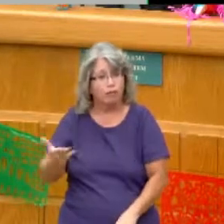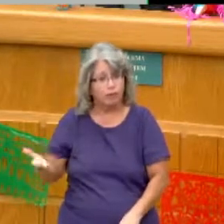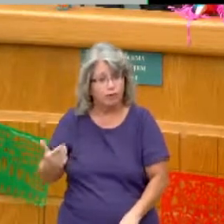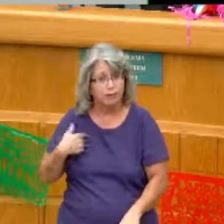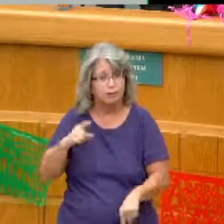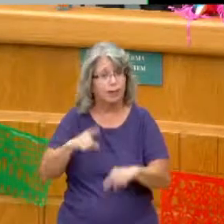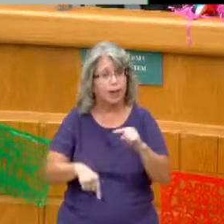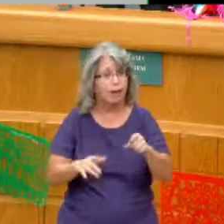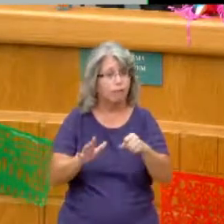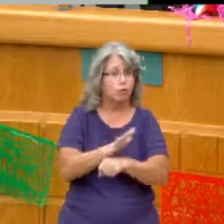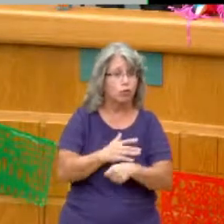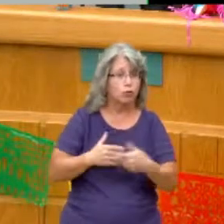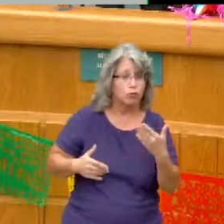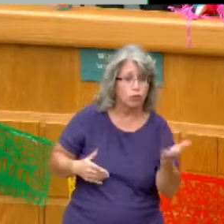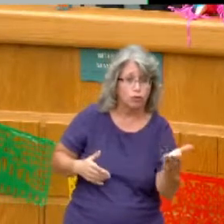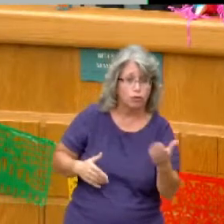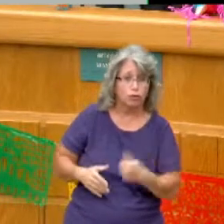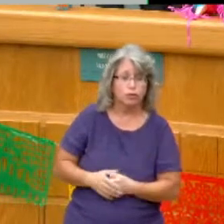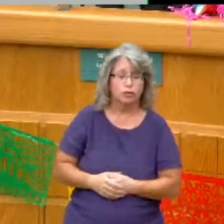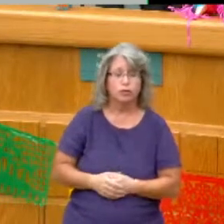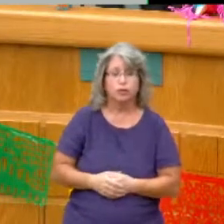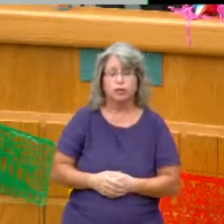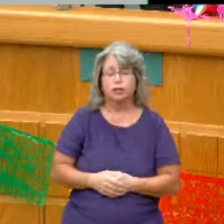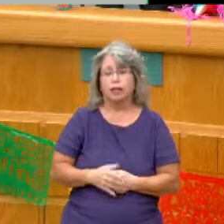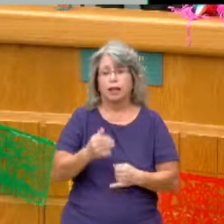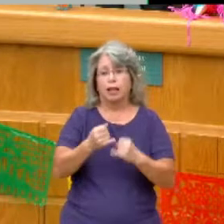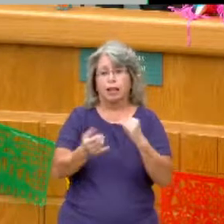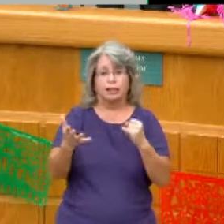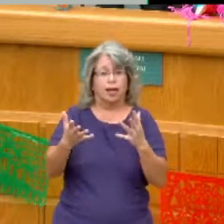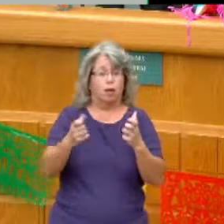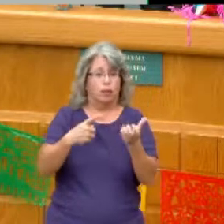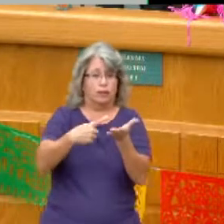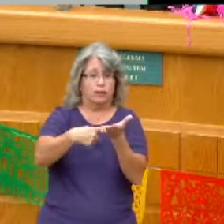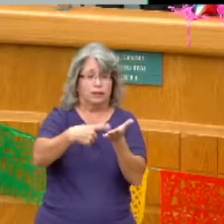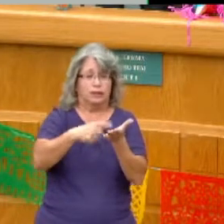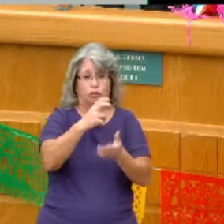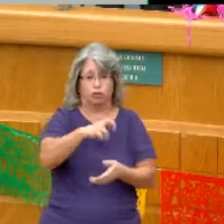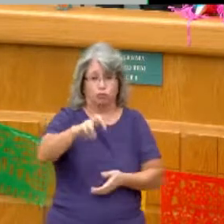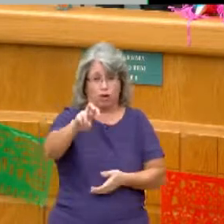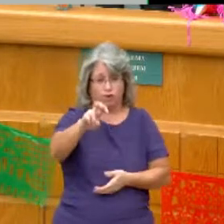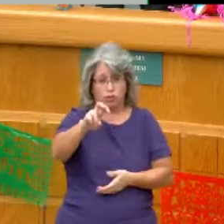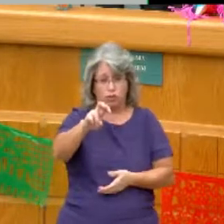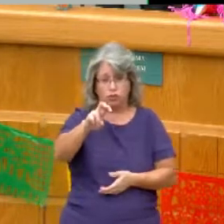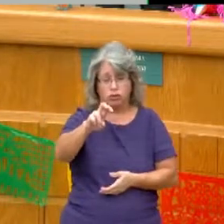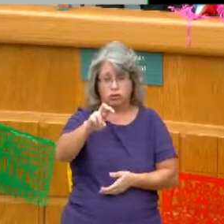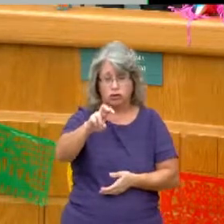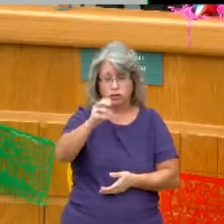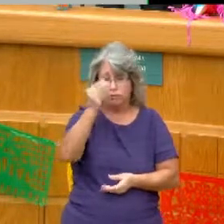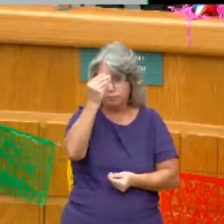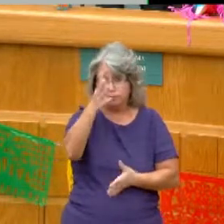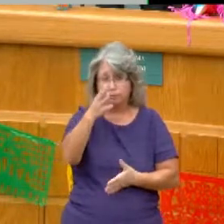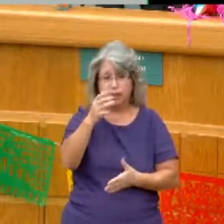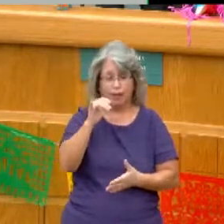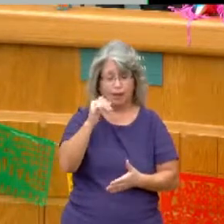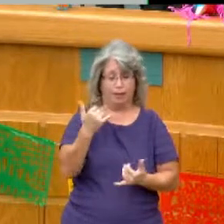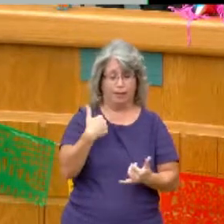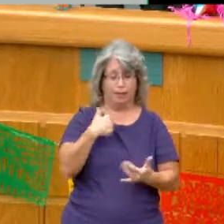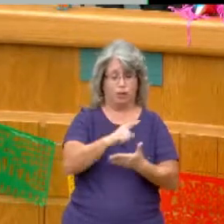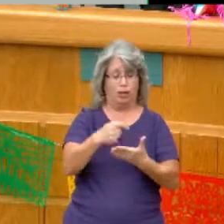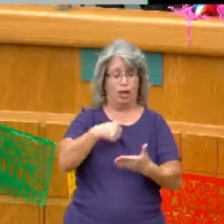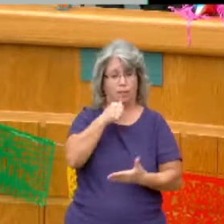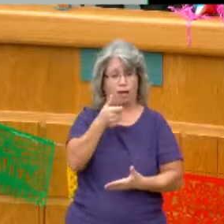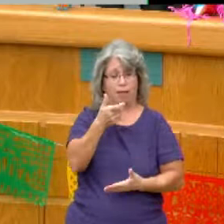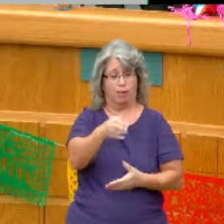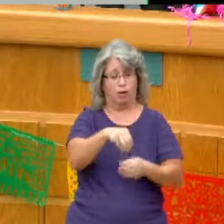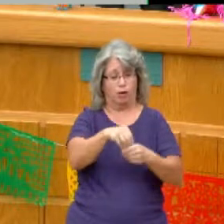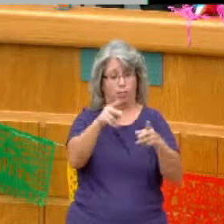Lastly, I want to talk about travel tips. This week I'm not there because I'm traveling. And I want to